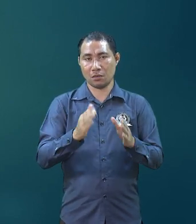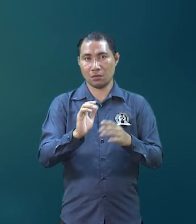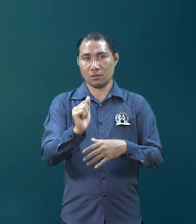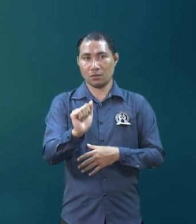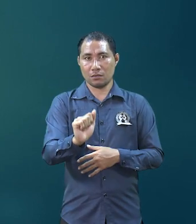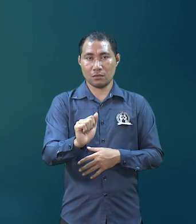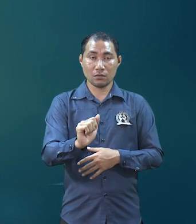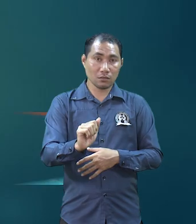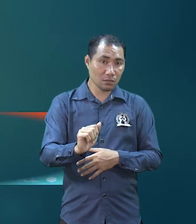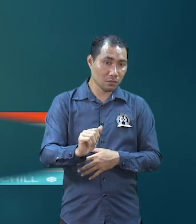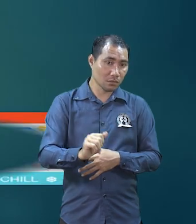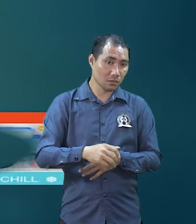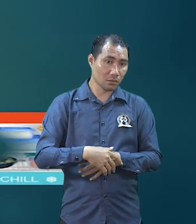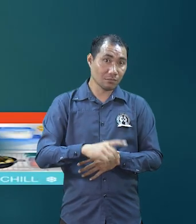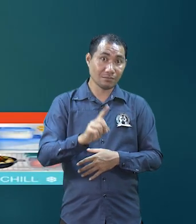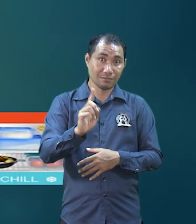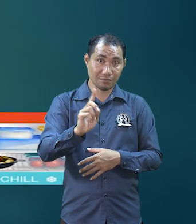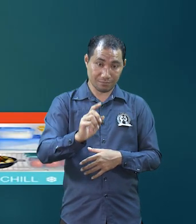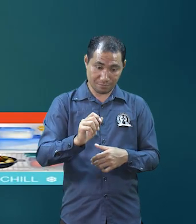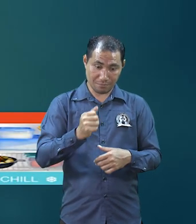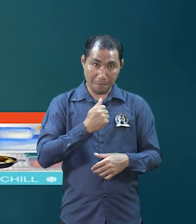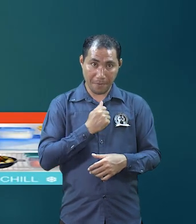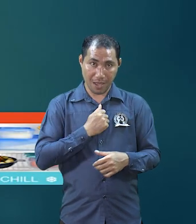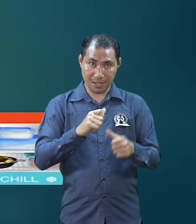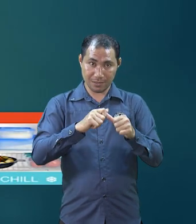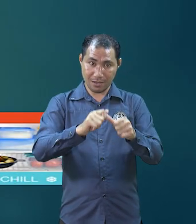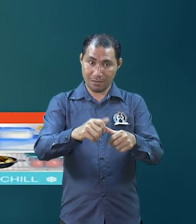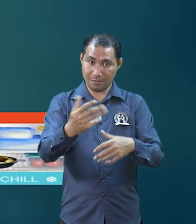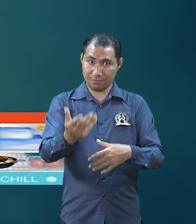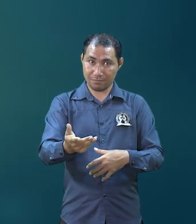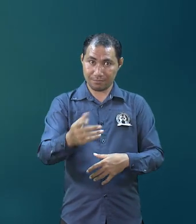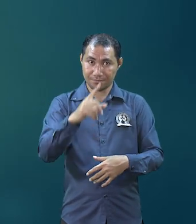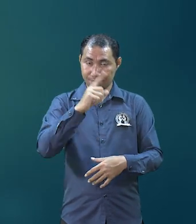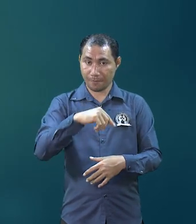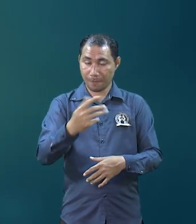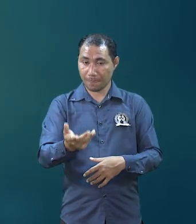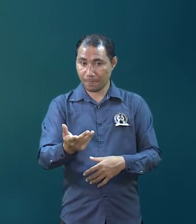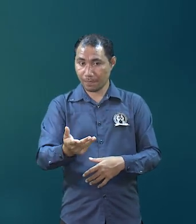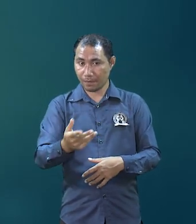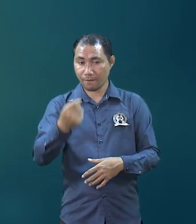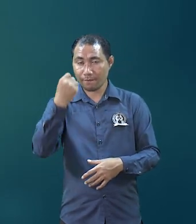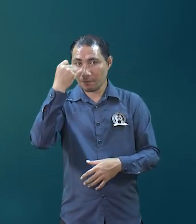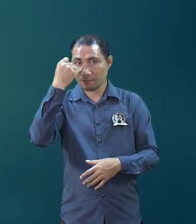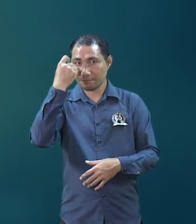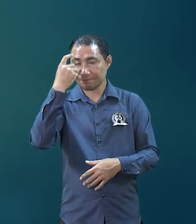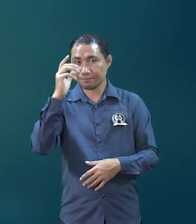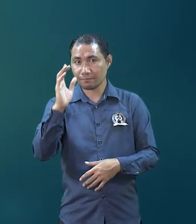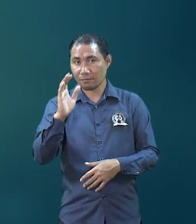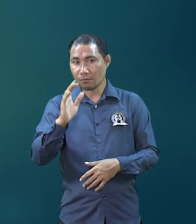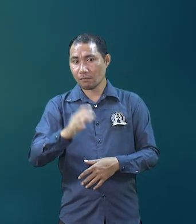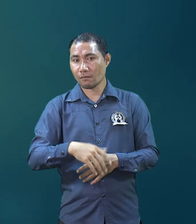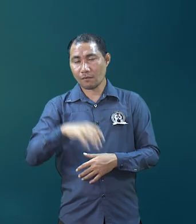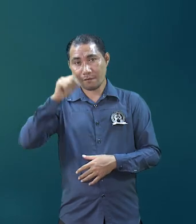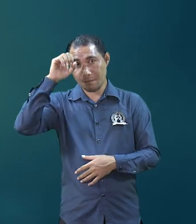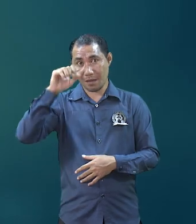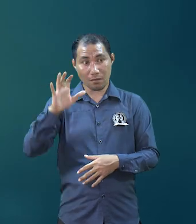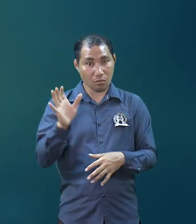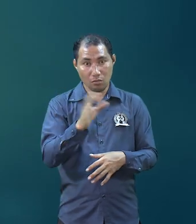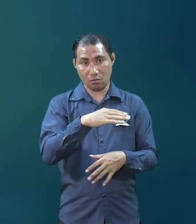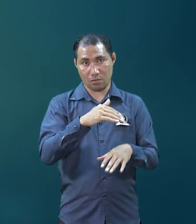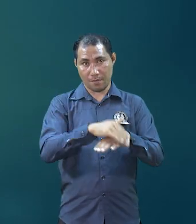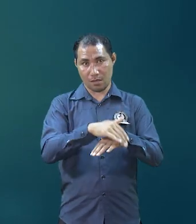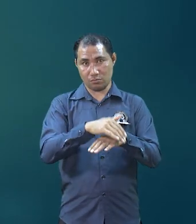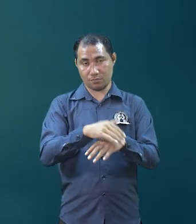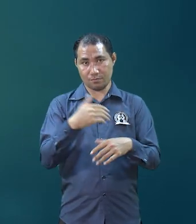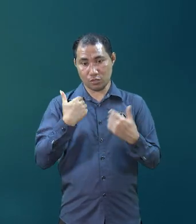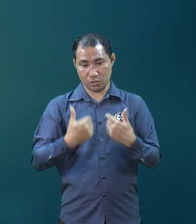But here is what I found in order to remind us about personal hygiene